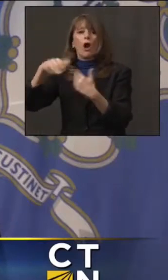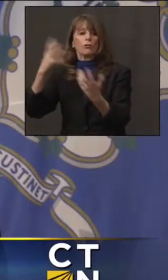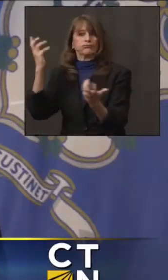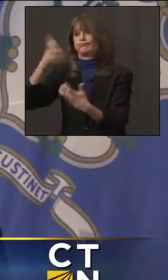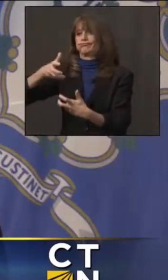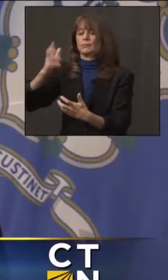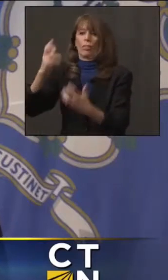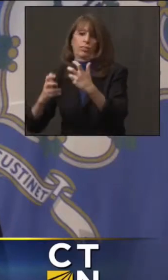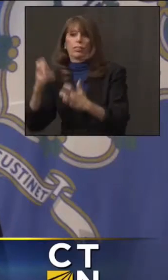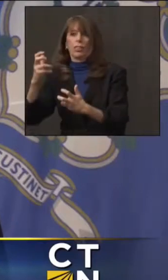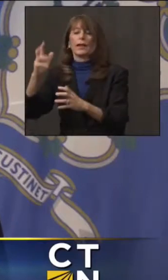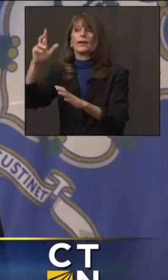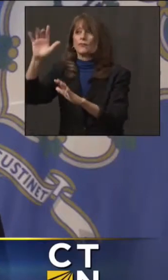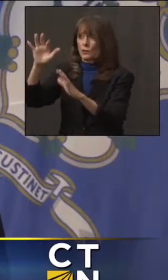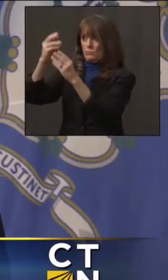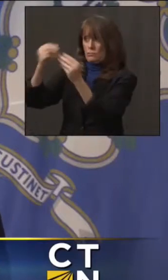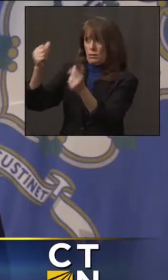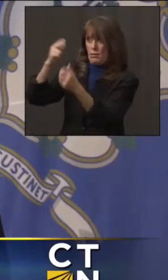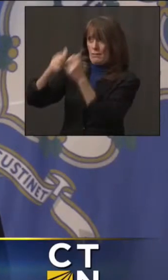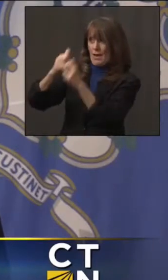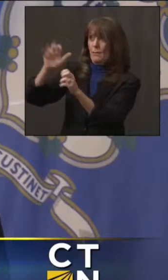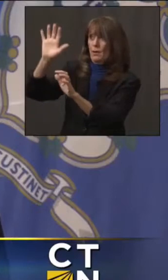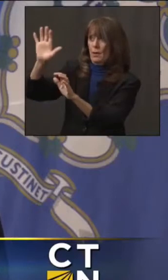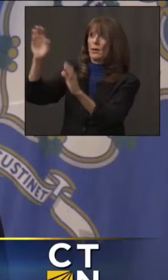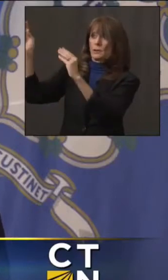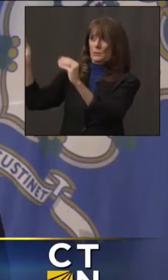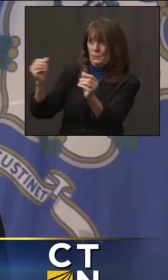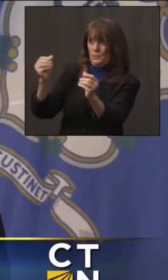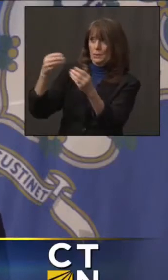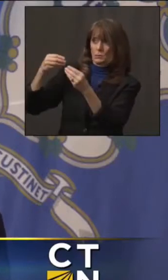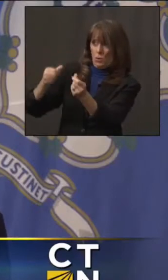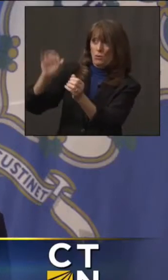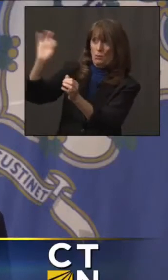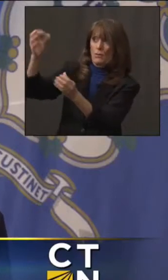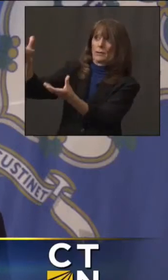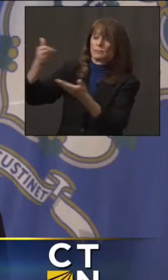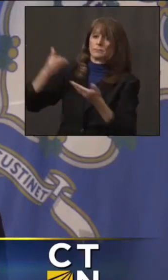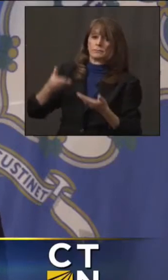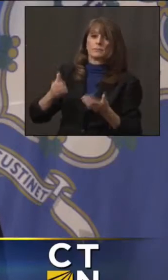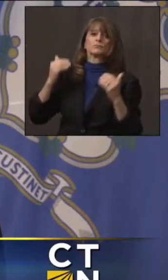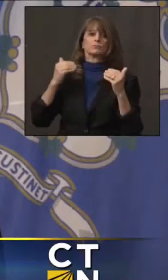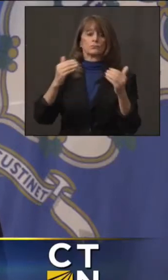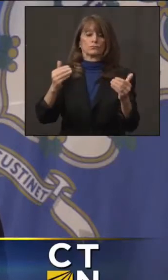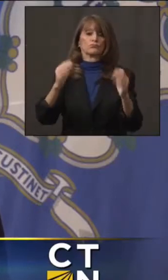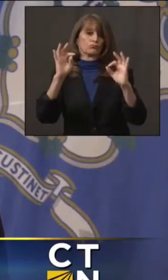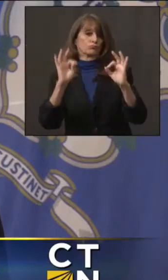vaccine even gets to Connecticut. But right now, I'm very hopeful, and this is a good time. We need some hopeful.